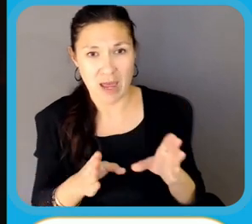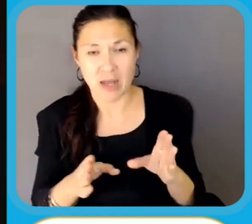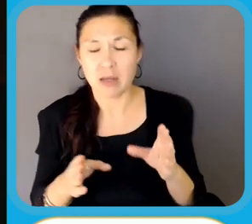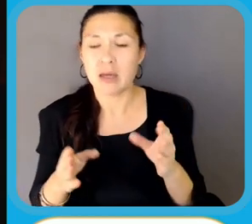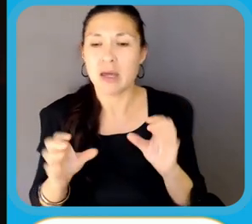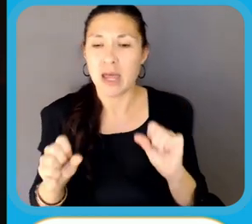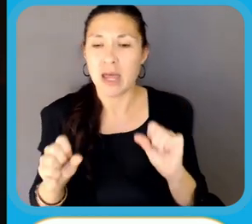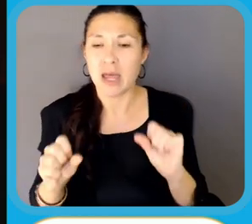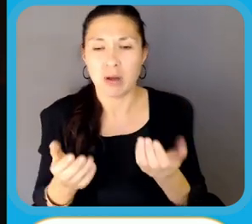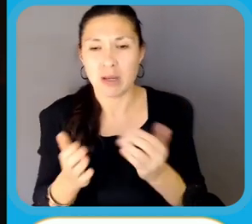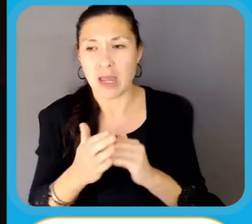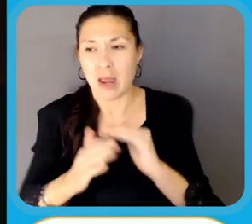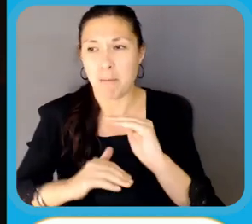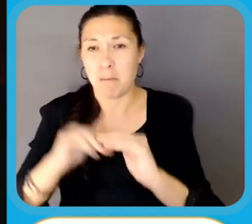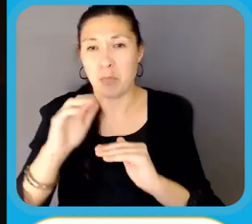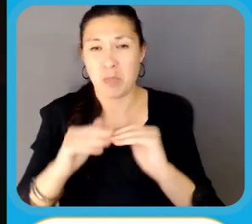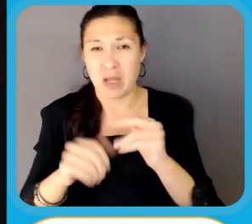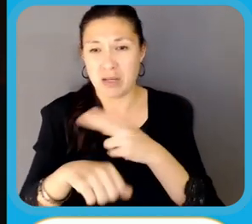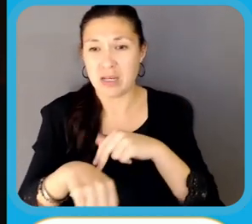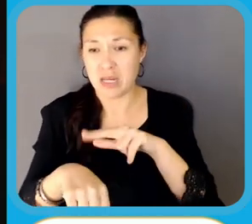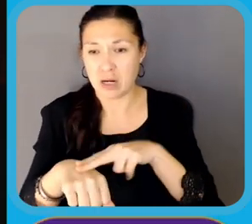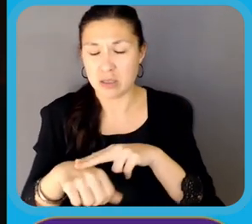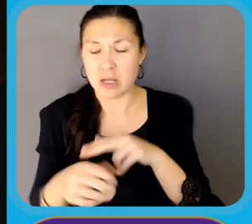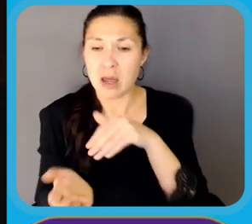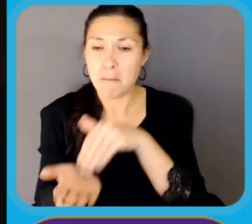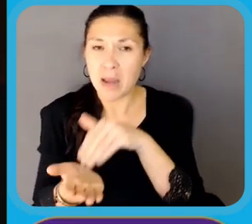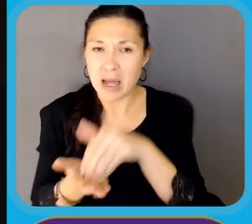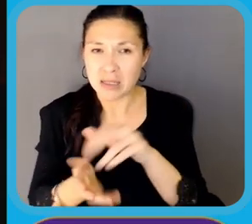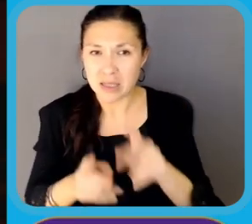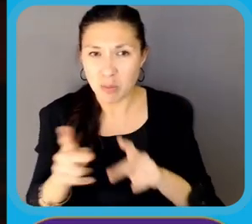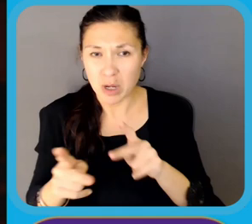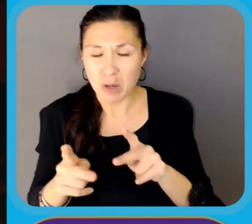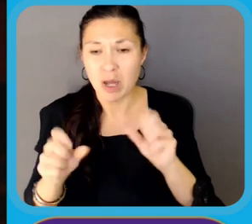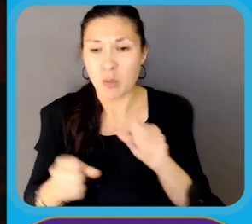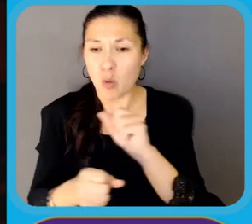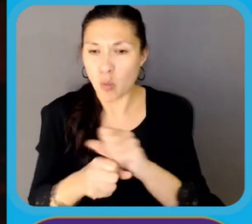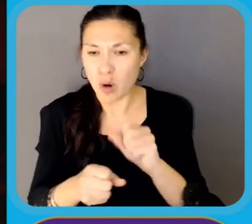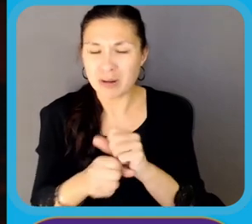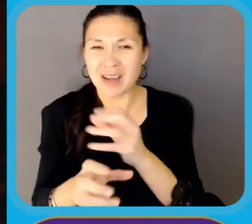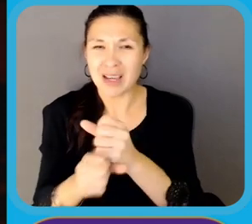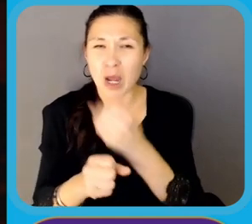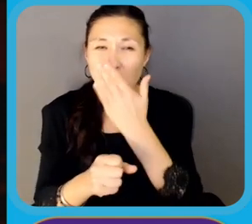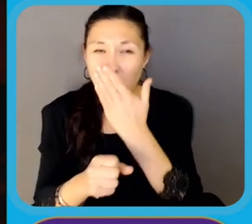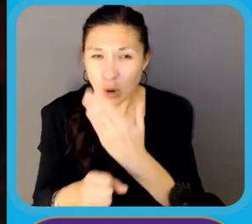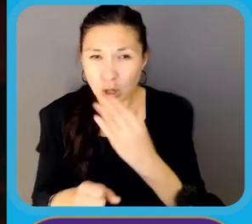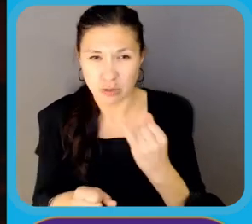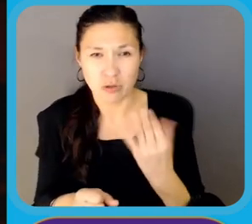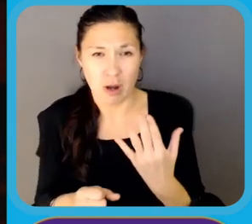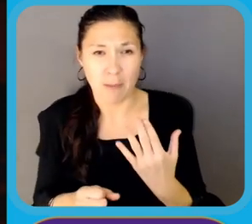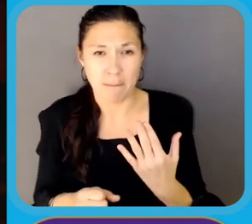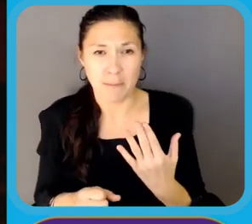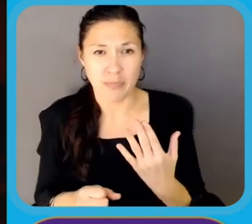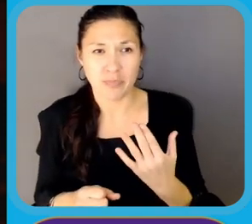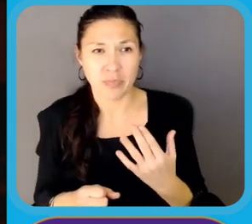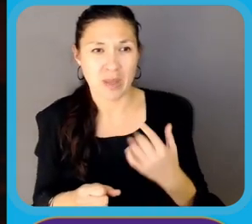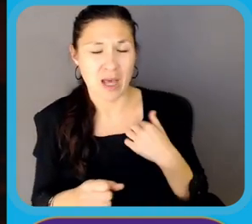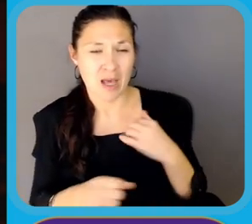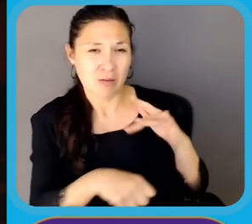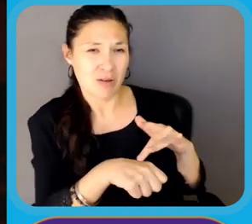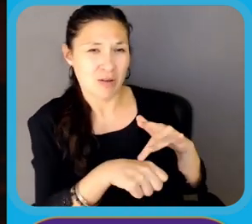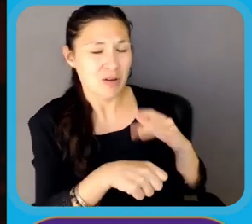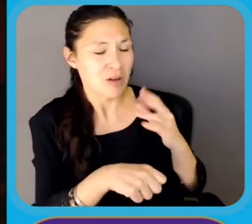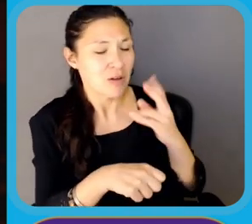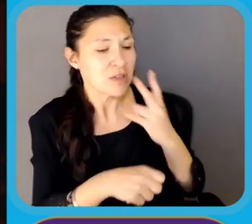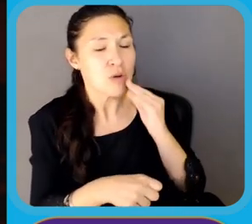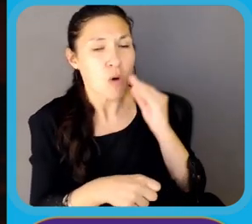and put millions of Americans to work in good jobs. You know, I was home earlier this month. I went on a